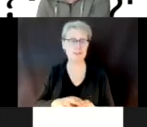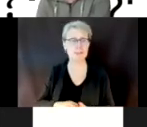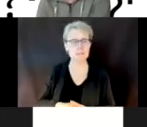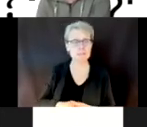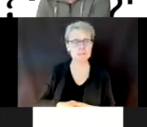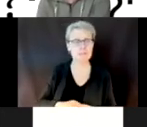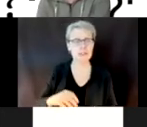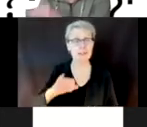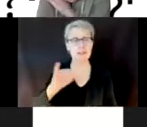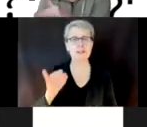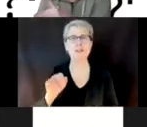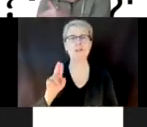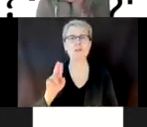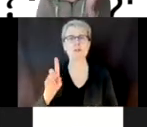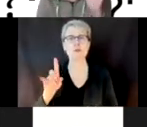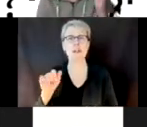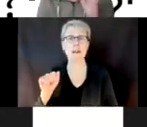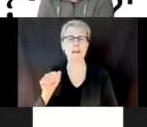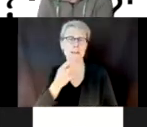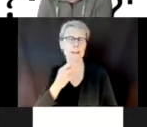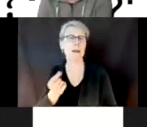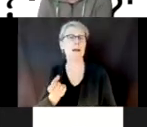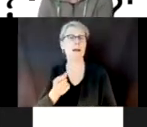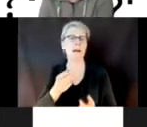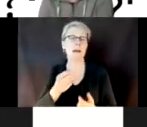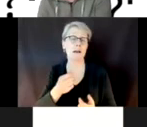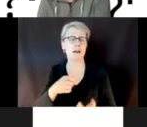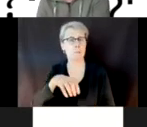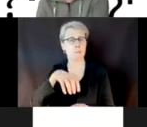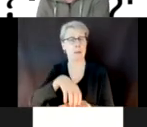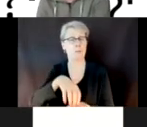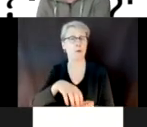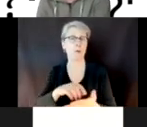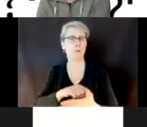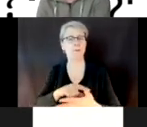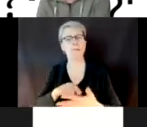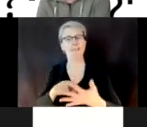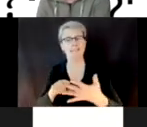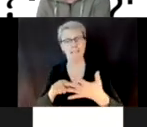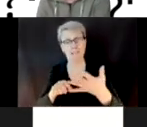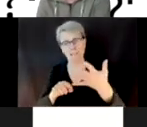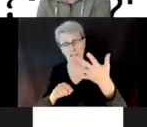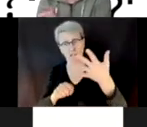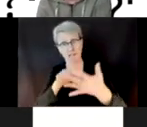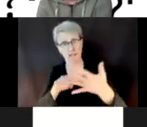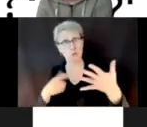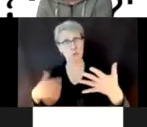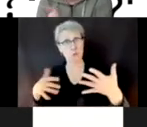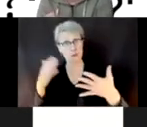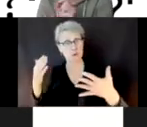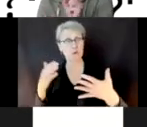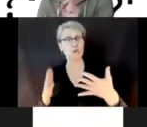Julia. How many platforms is too many? And again, that may come down to the answer of your resources. And also, do you advise posting